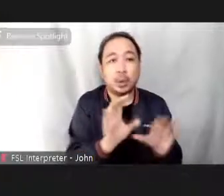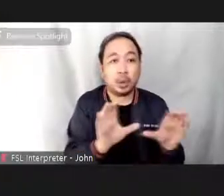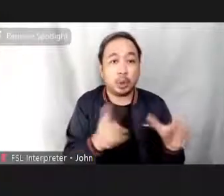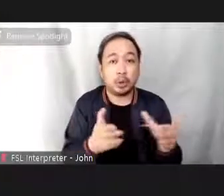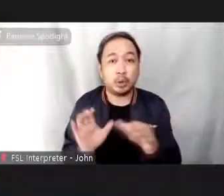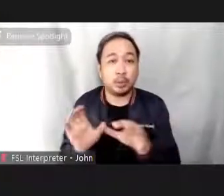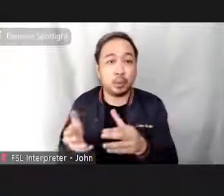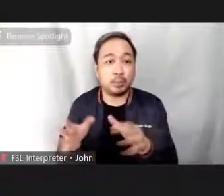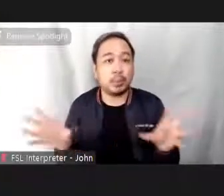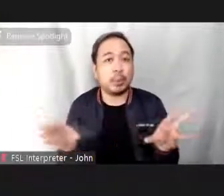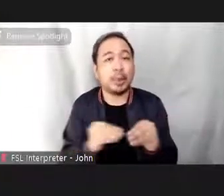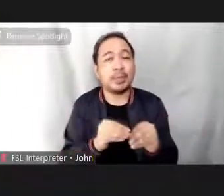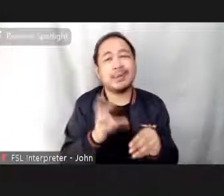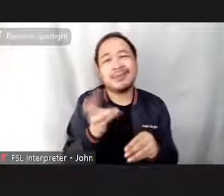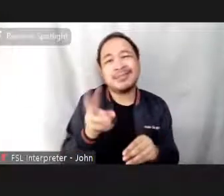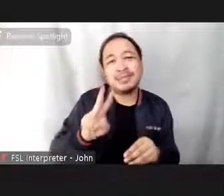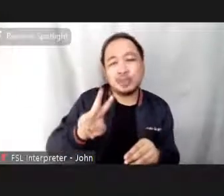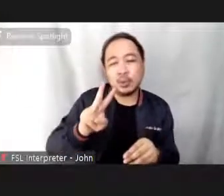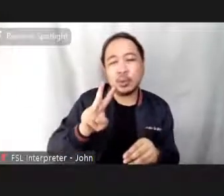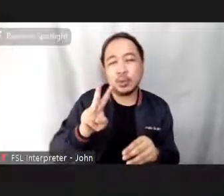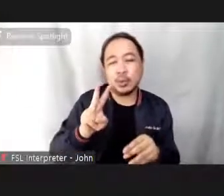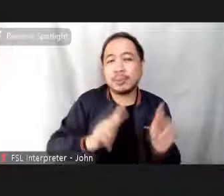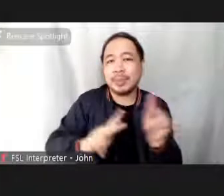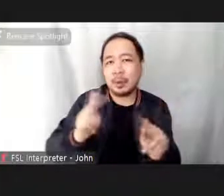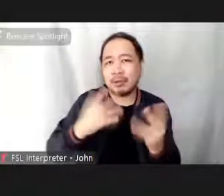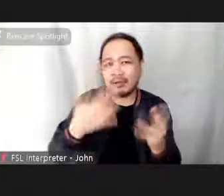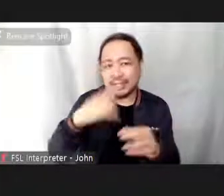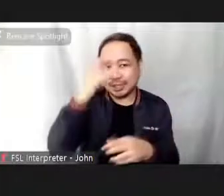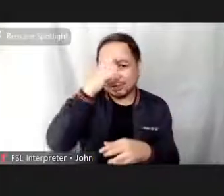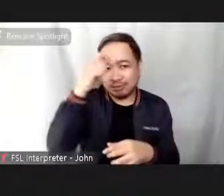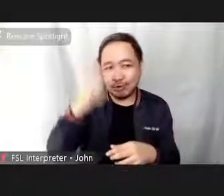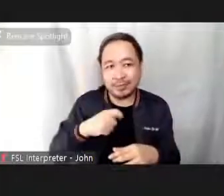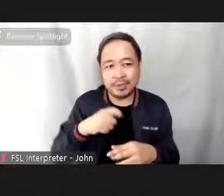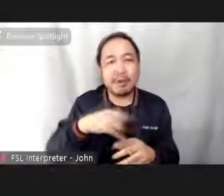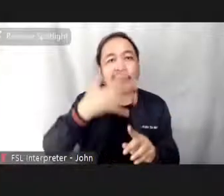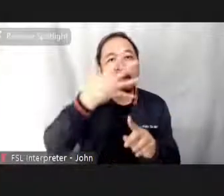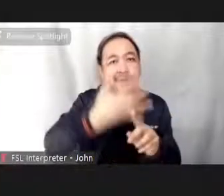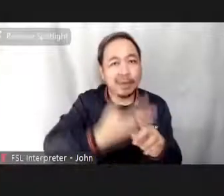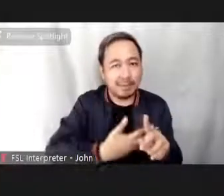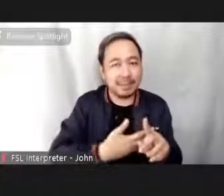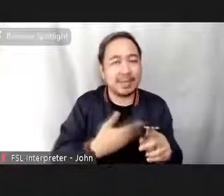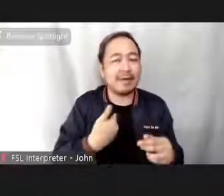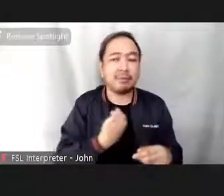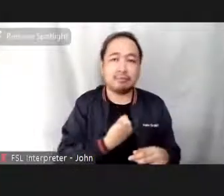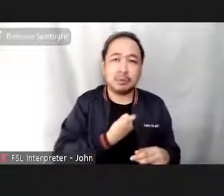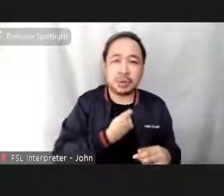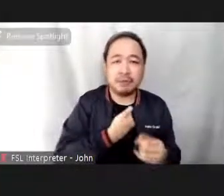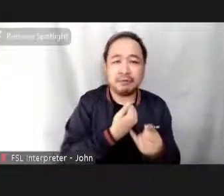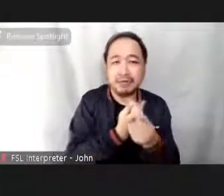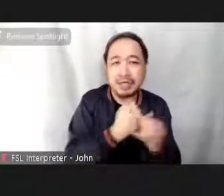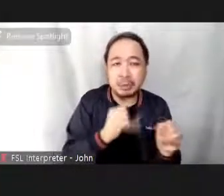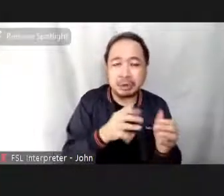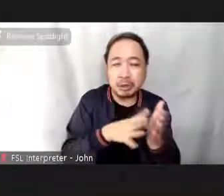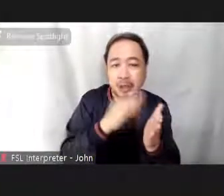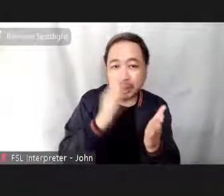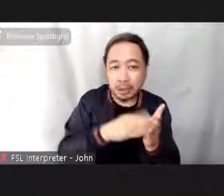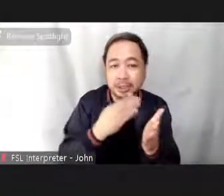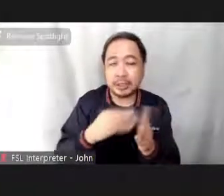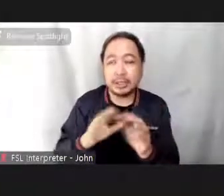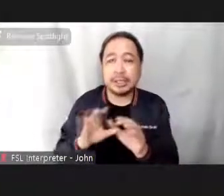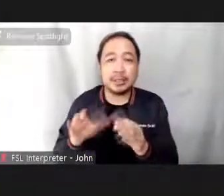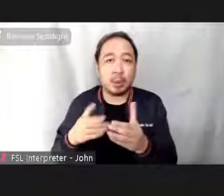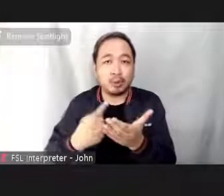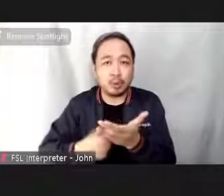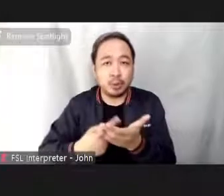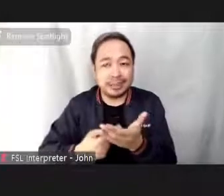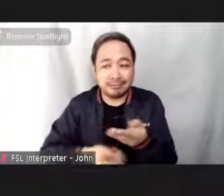The training lasted for about 5 months each, with a mix of self-paced modular learning, small group discussions,